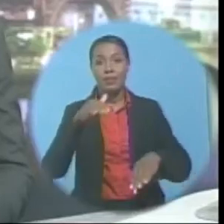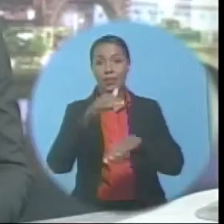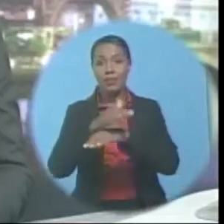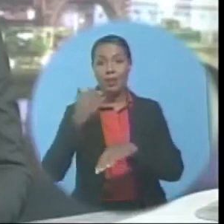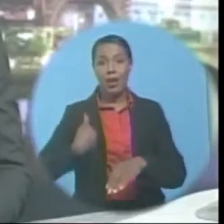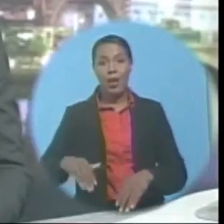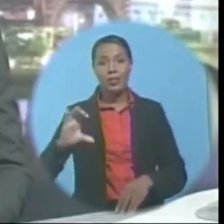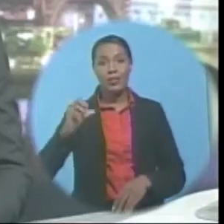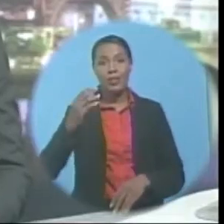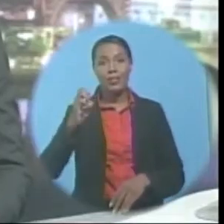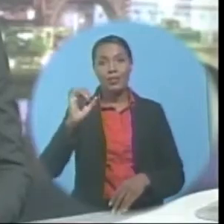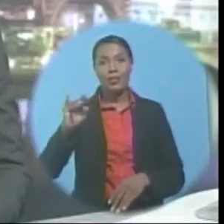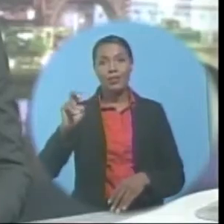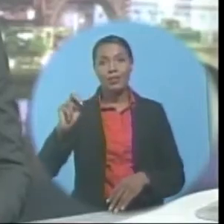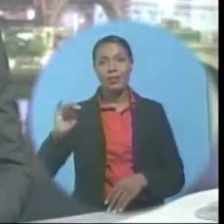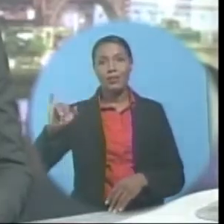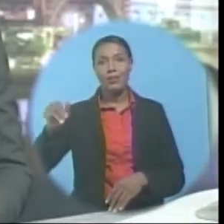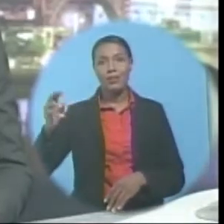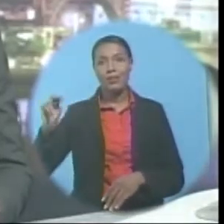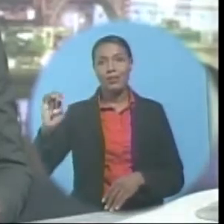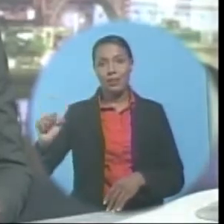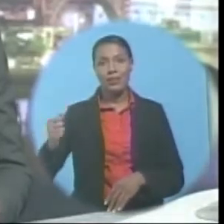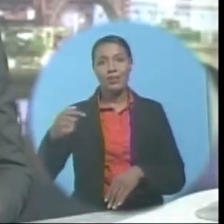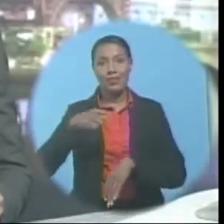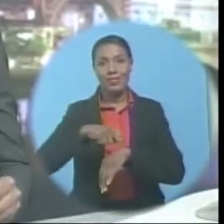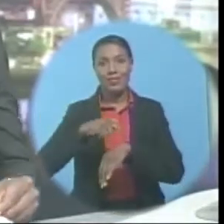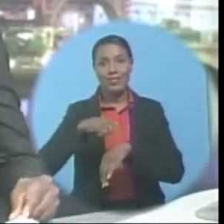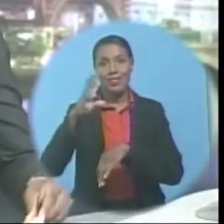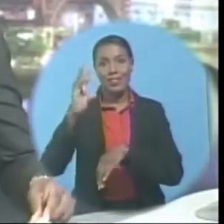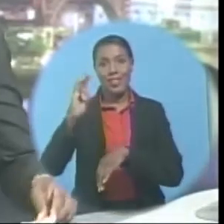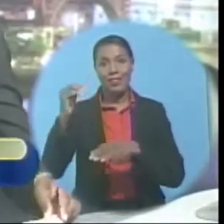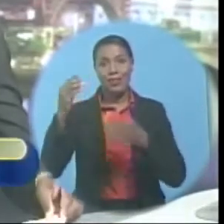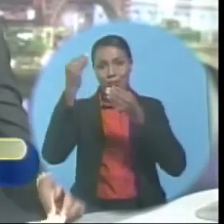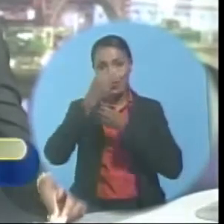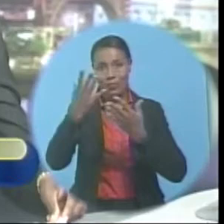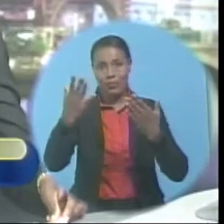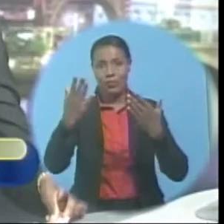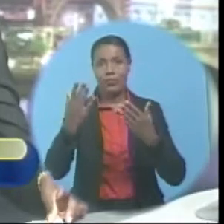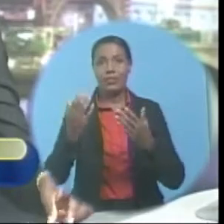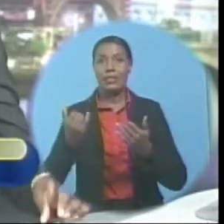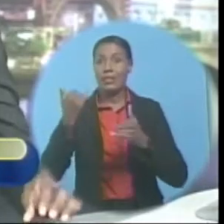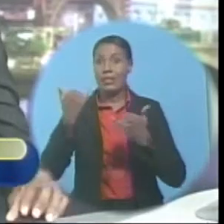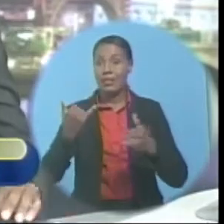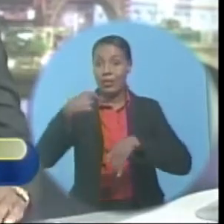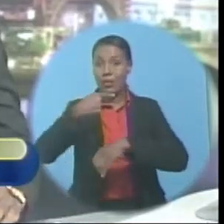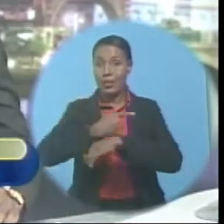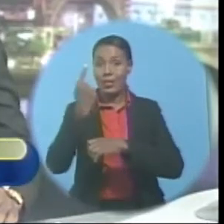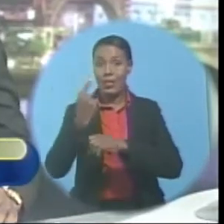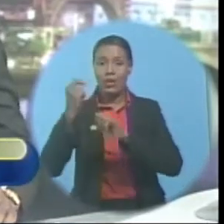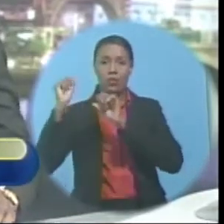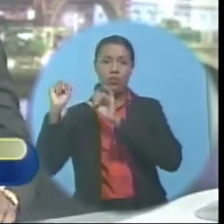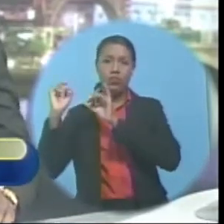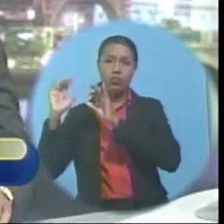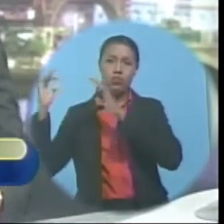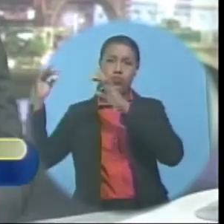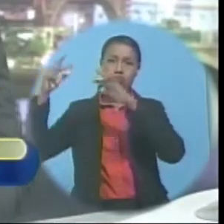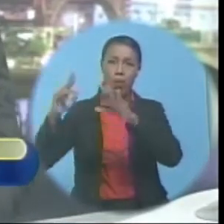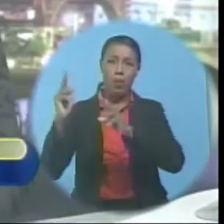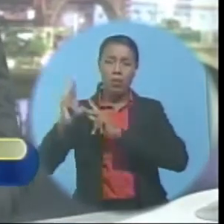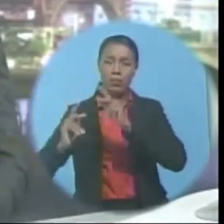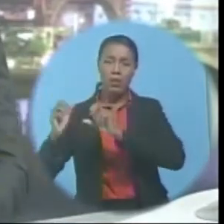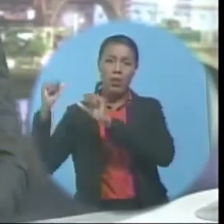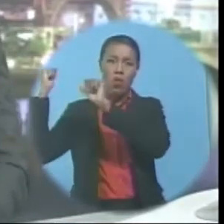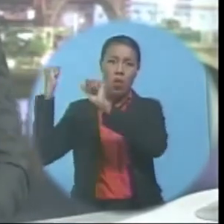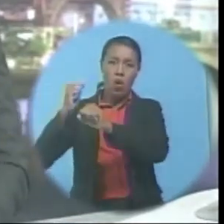Good evening, I'm Shane Jones, leading the news at 7. Thousands of workers from government and the private sector joined for